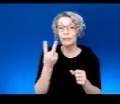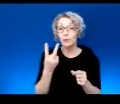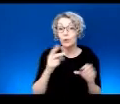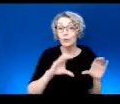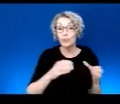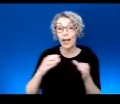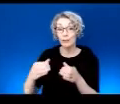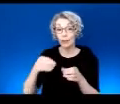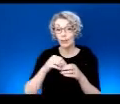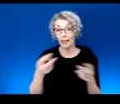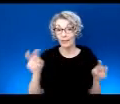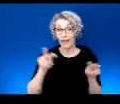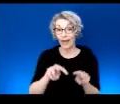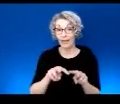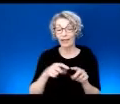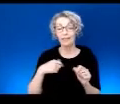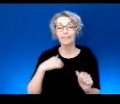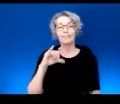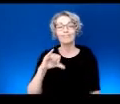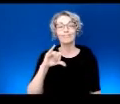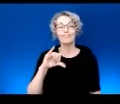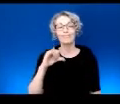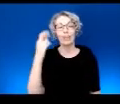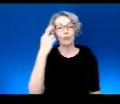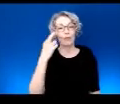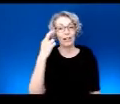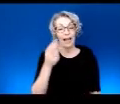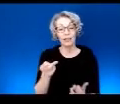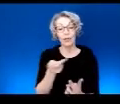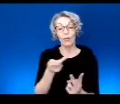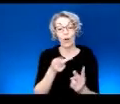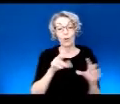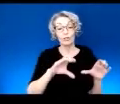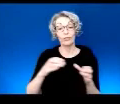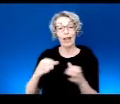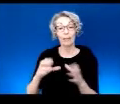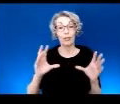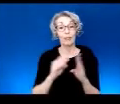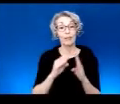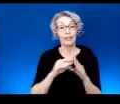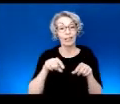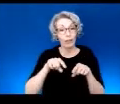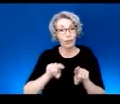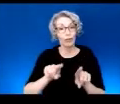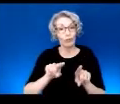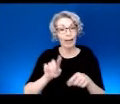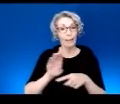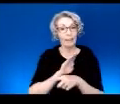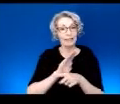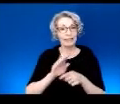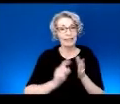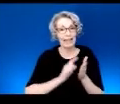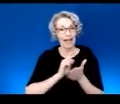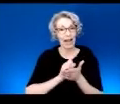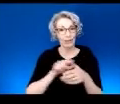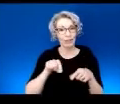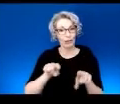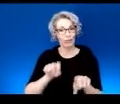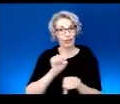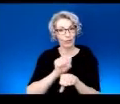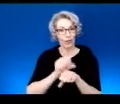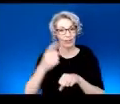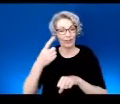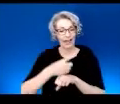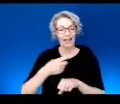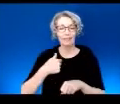the Valley, I realized that they began meeting during business hours and I wasn't able to attend